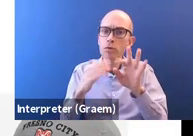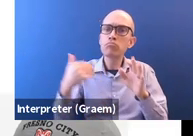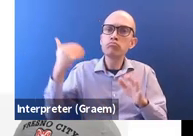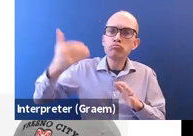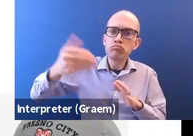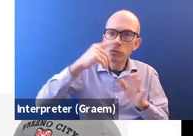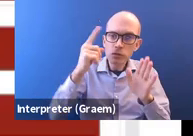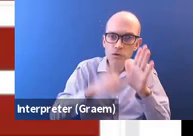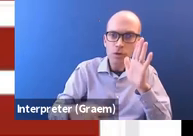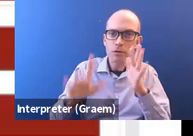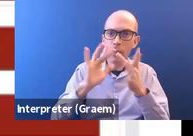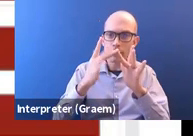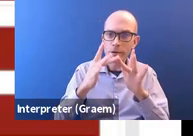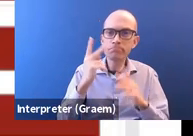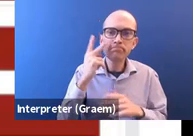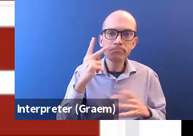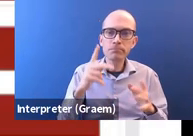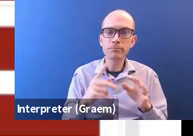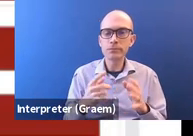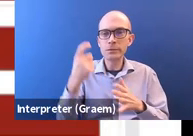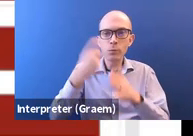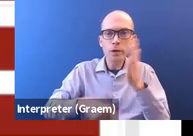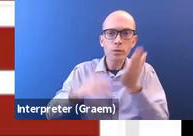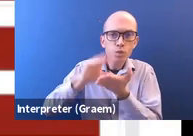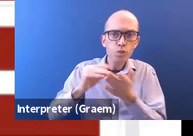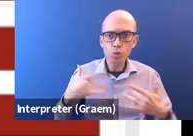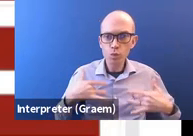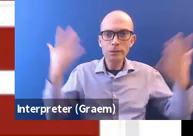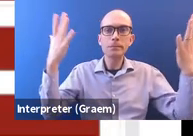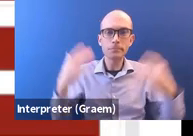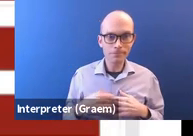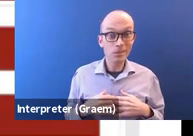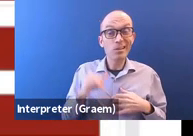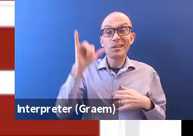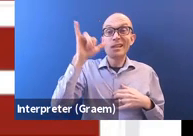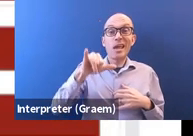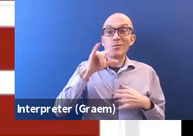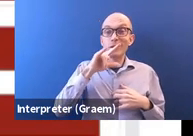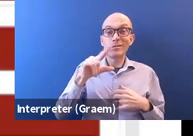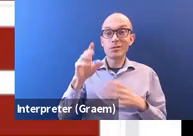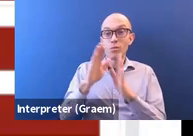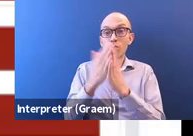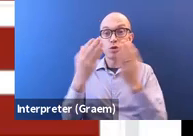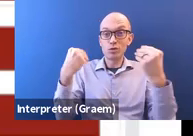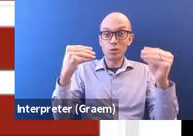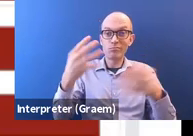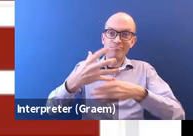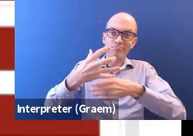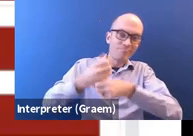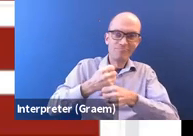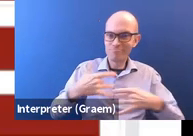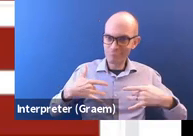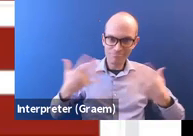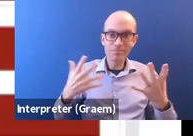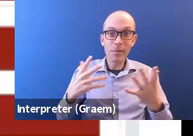what's going on there. So that's kind of the bookstore in a nutshell, guys. Again, I really encourage you to take care of that